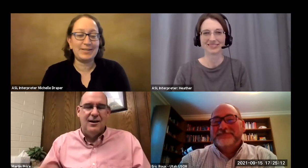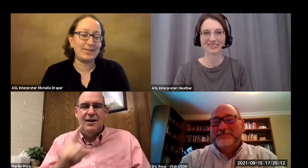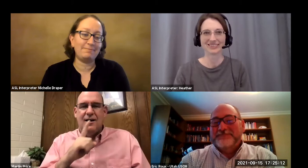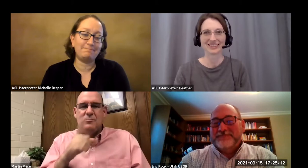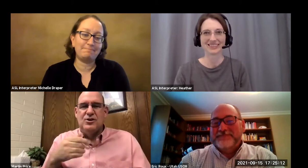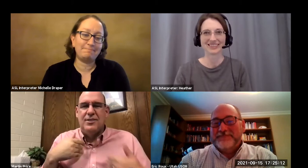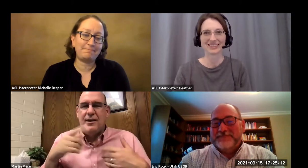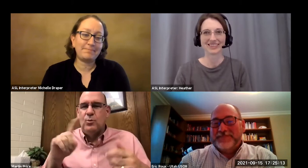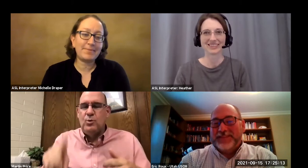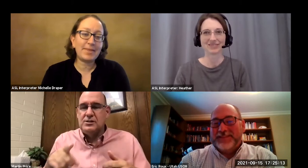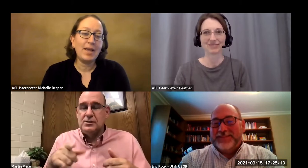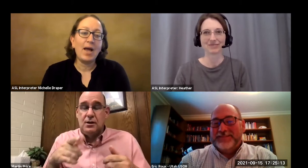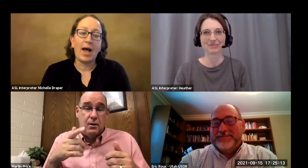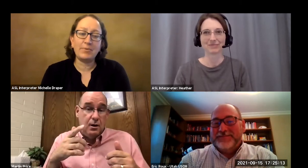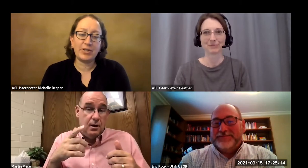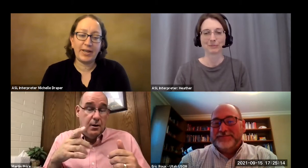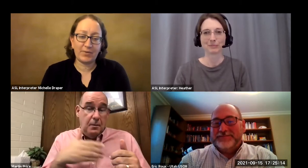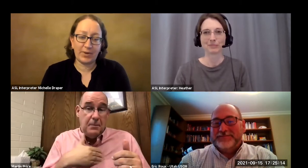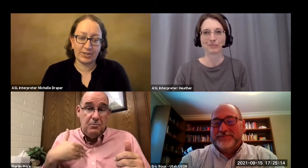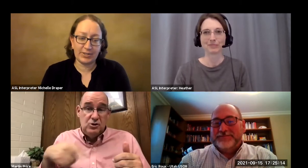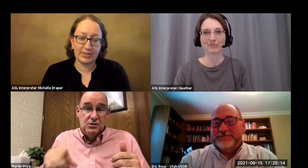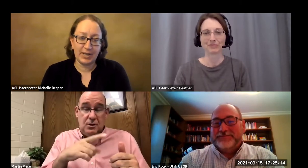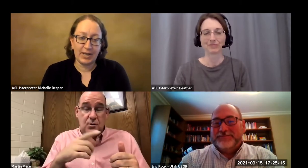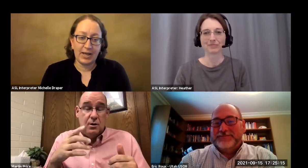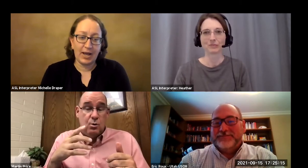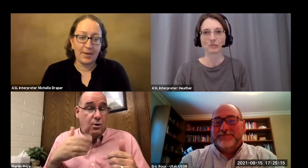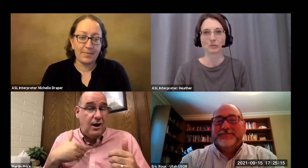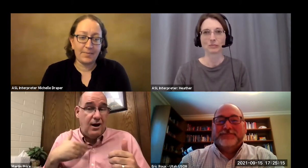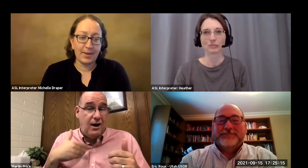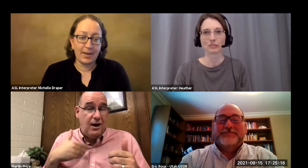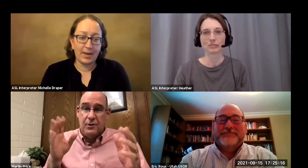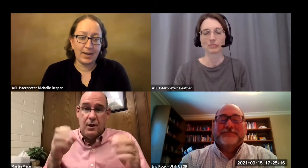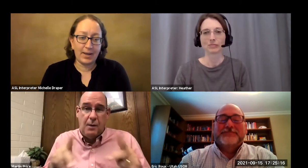I'm just teasing. I'm sure they have questions.